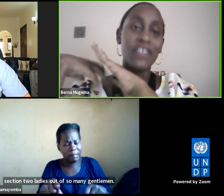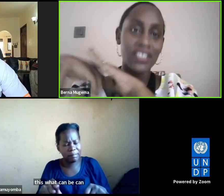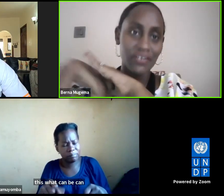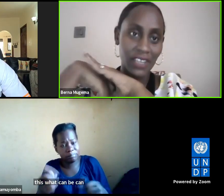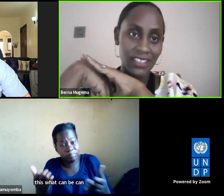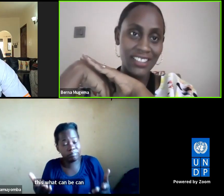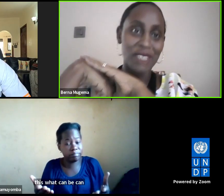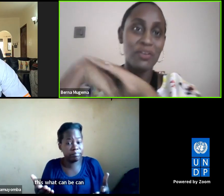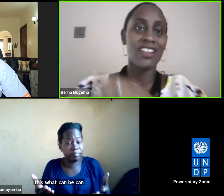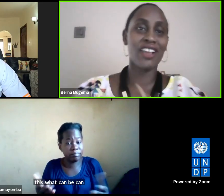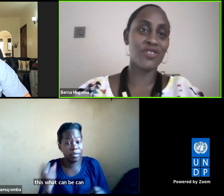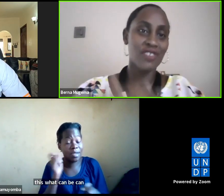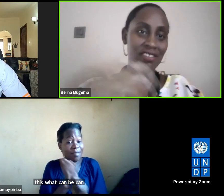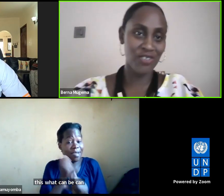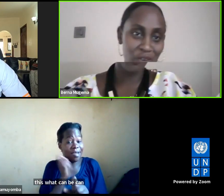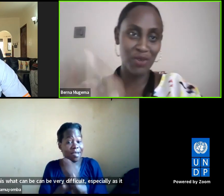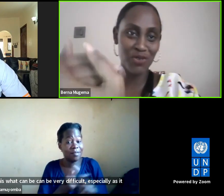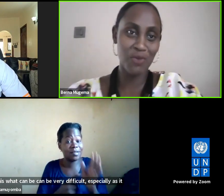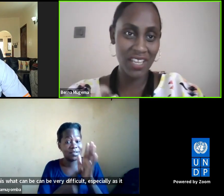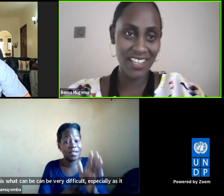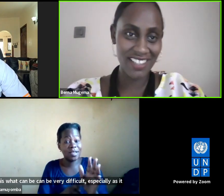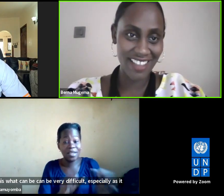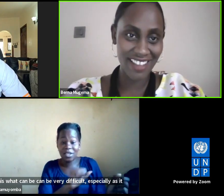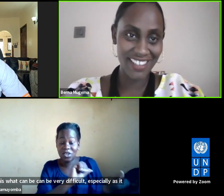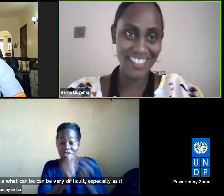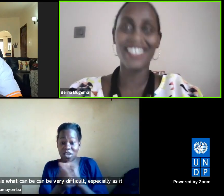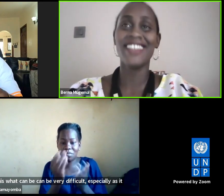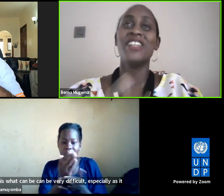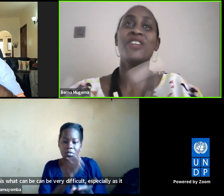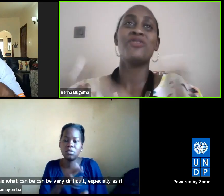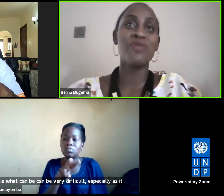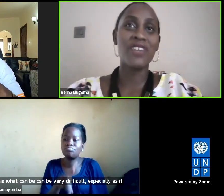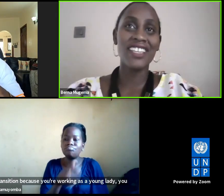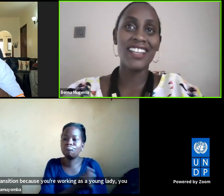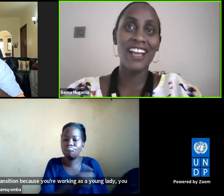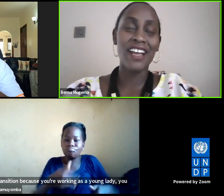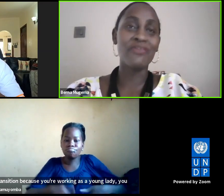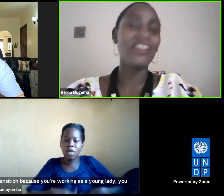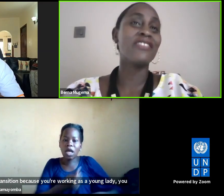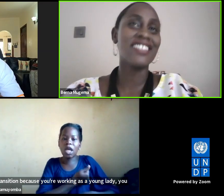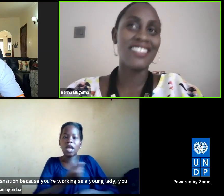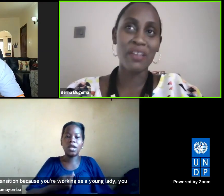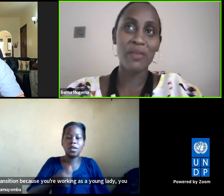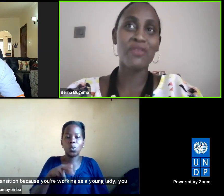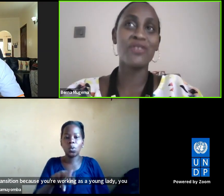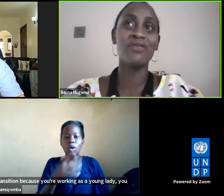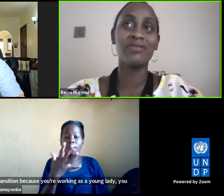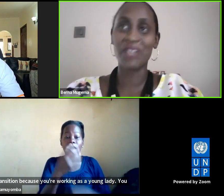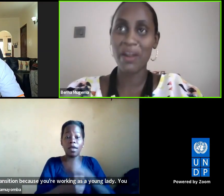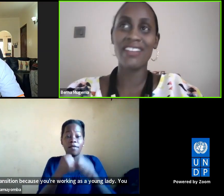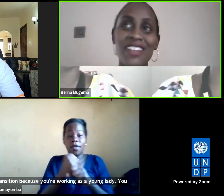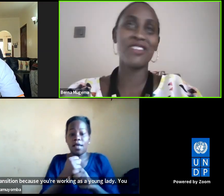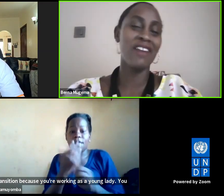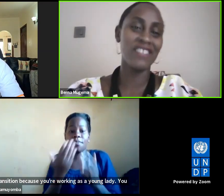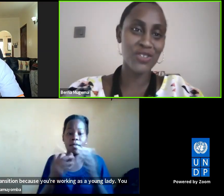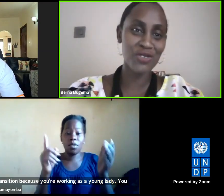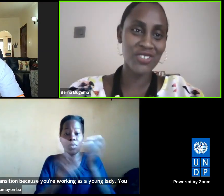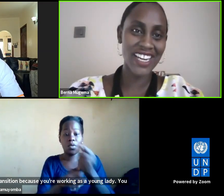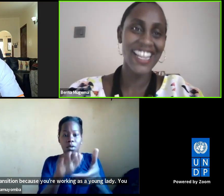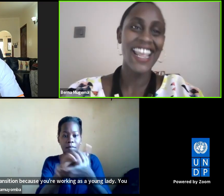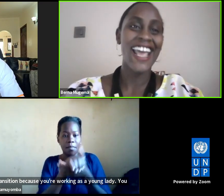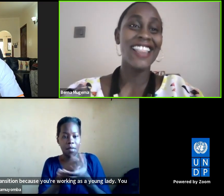can be very difficult, especially as you transition, because you'll walk in as a young lady, you'll walk in 5 years later, maybe you've gotten married, you're